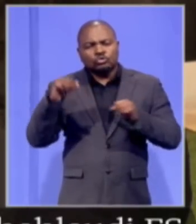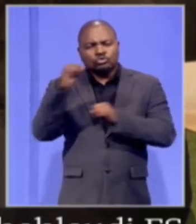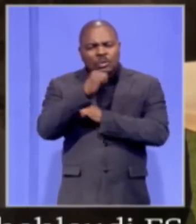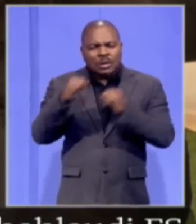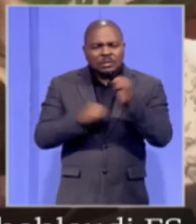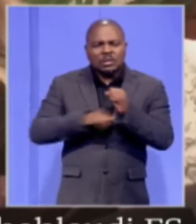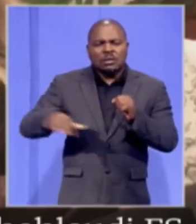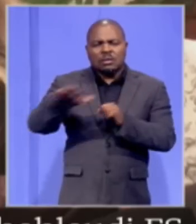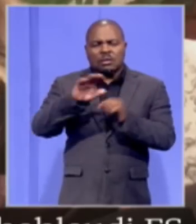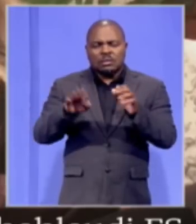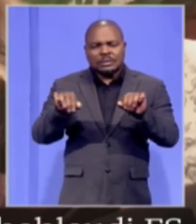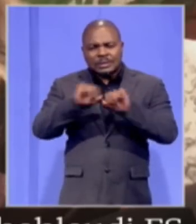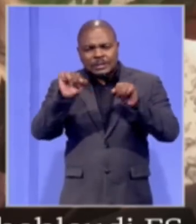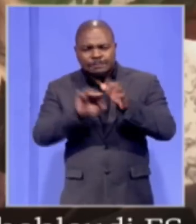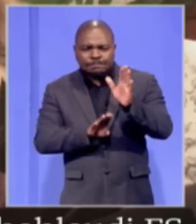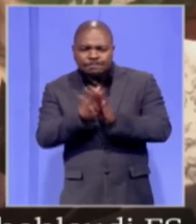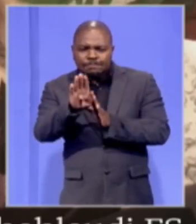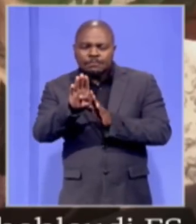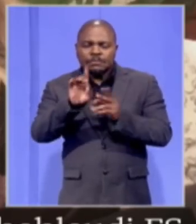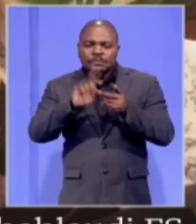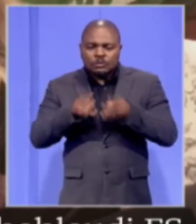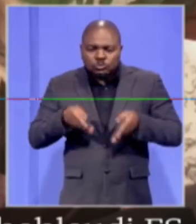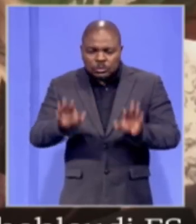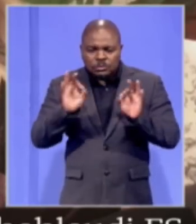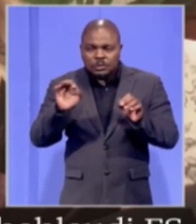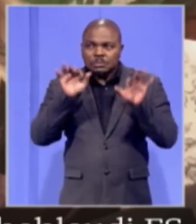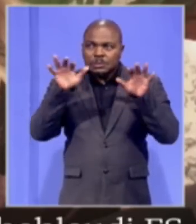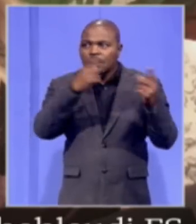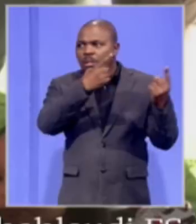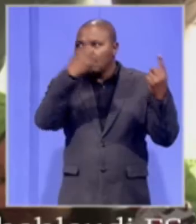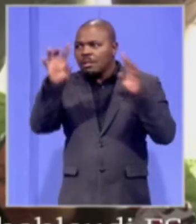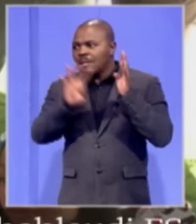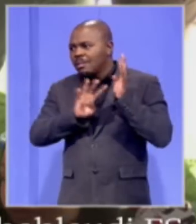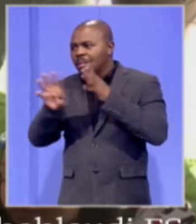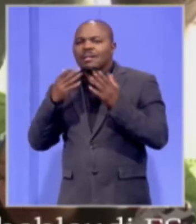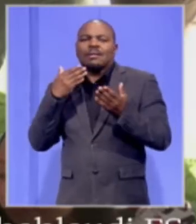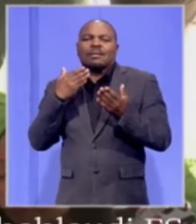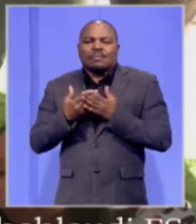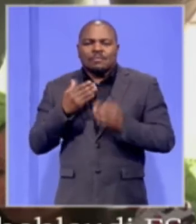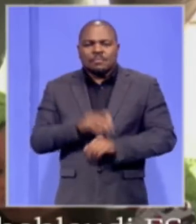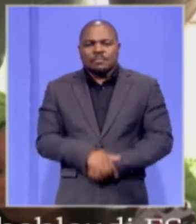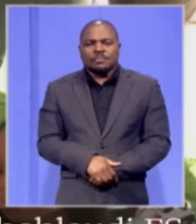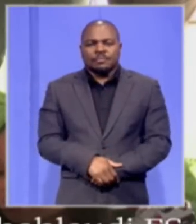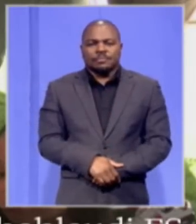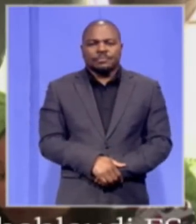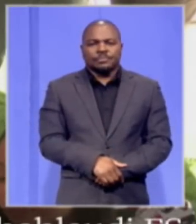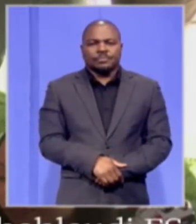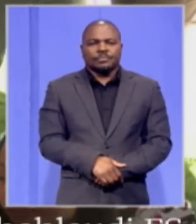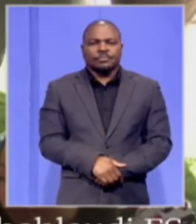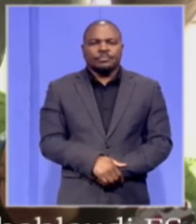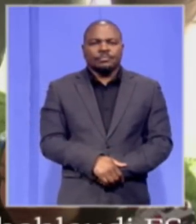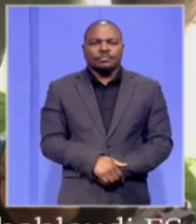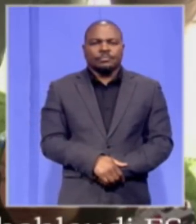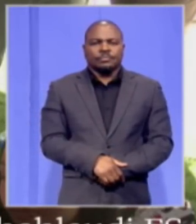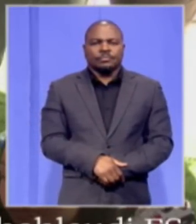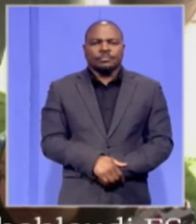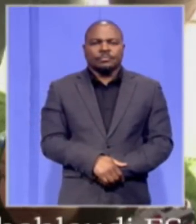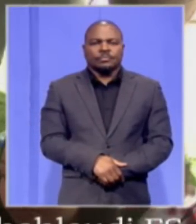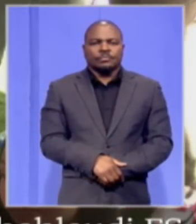ditsela ho hohela baeti le batsitedi. Makgala Masiteng, Lefapheng la Ditaba ho